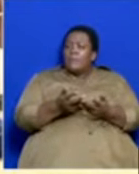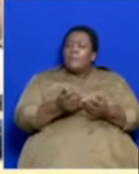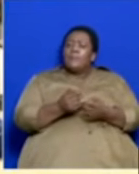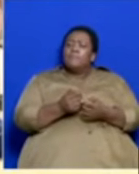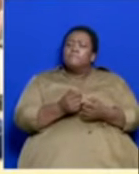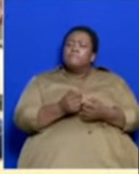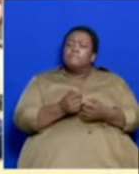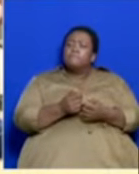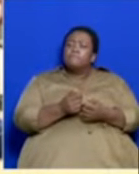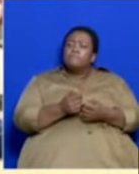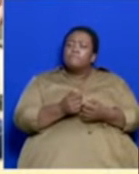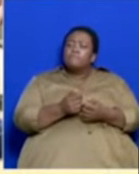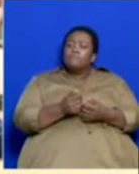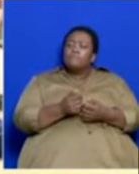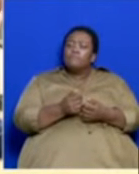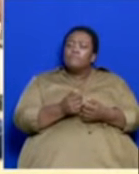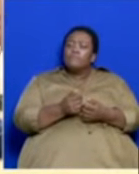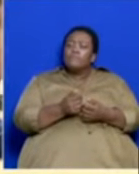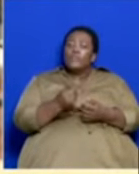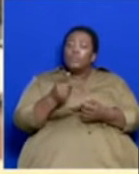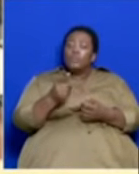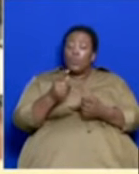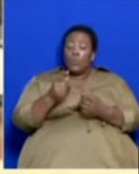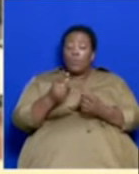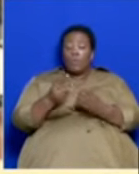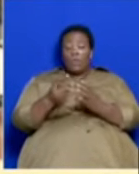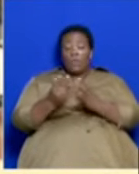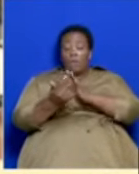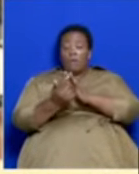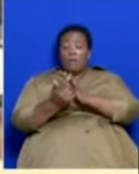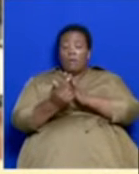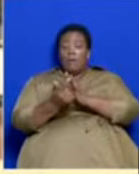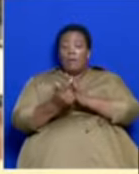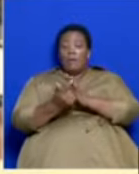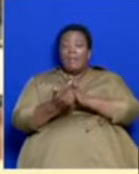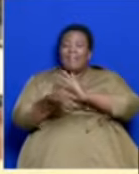interpreting the prescript you are referring to wrongly?